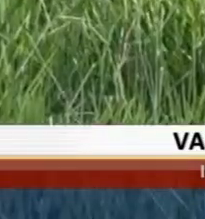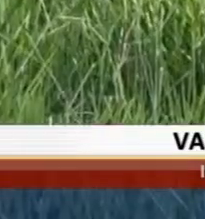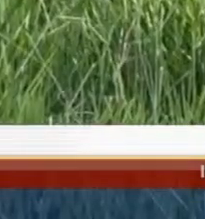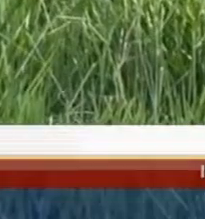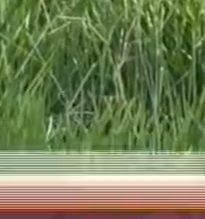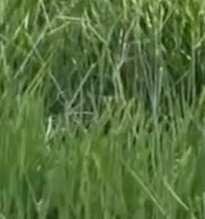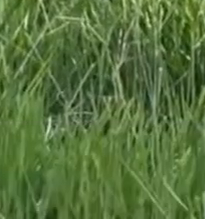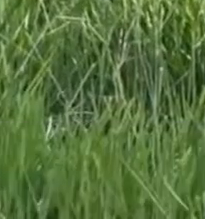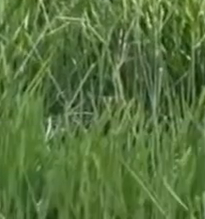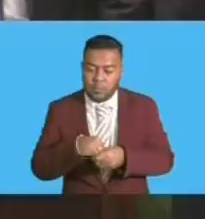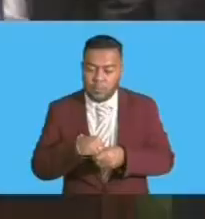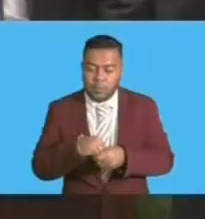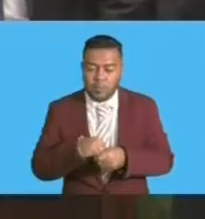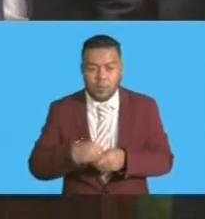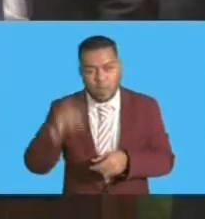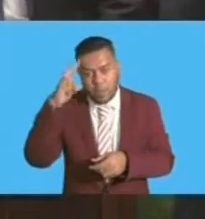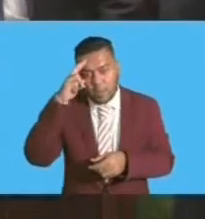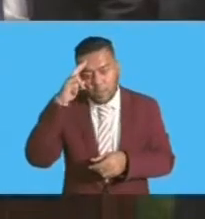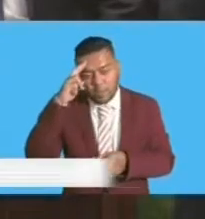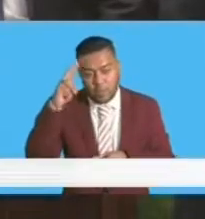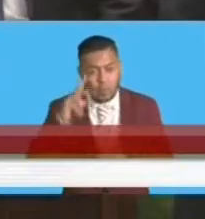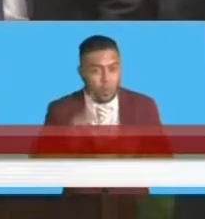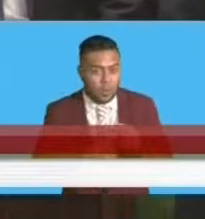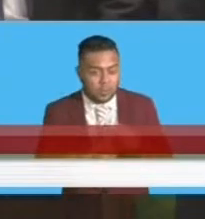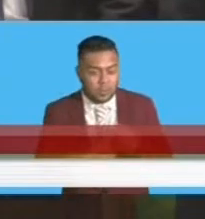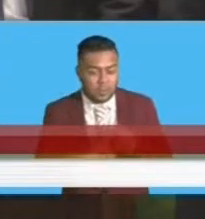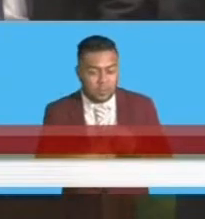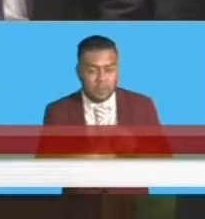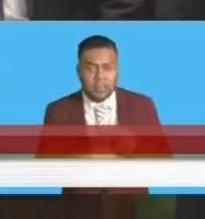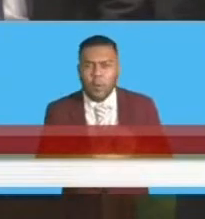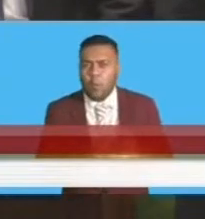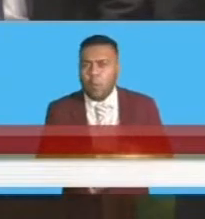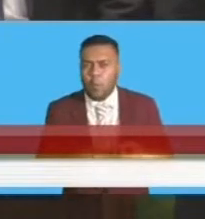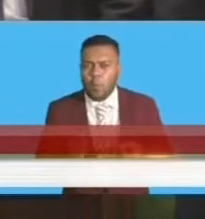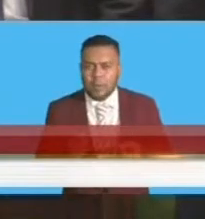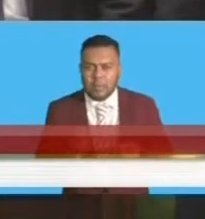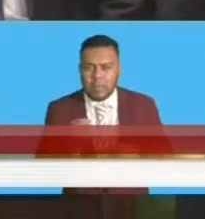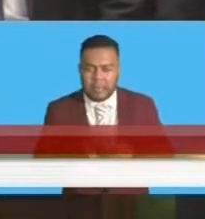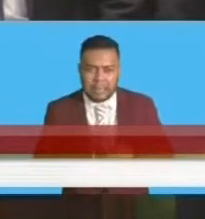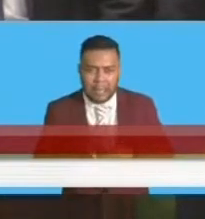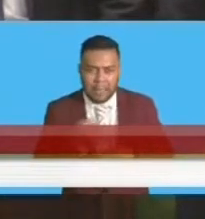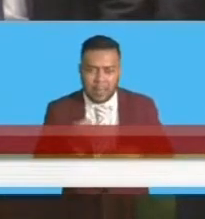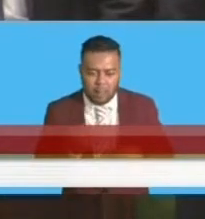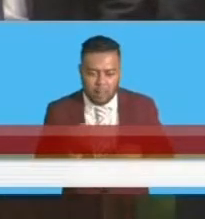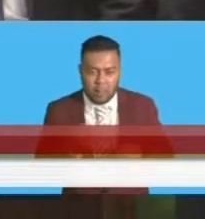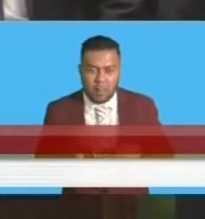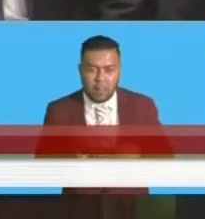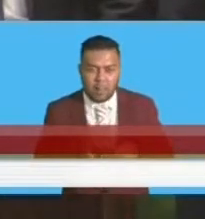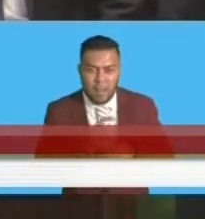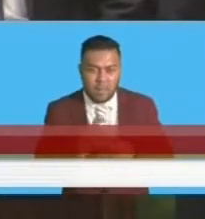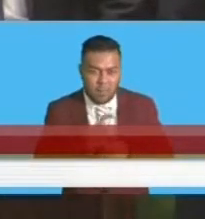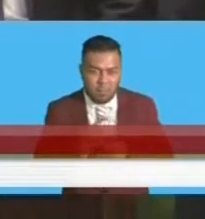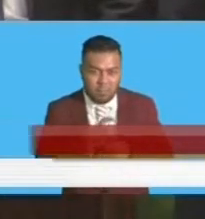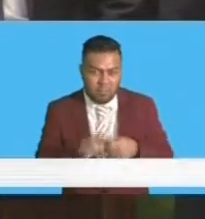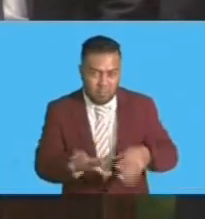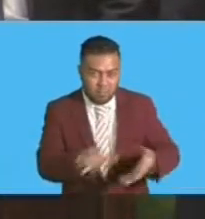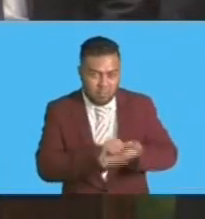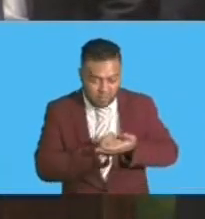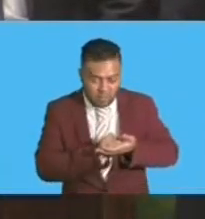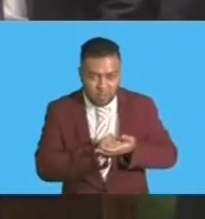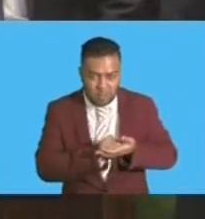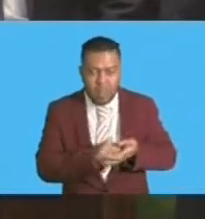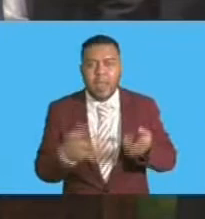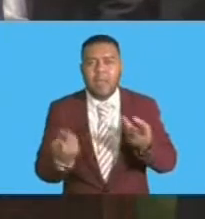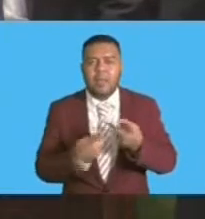transfer programs. 1. Genetic conservation and crossbreeding programs through the use of resilient native breeds